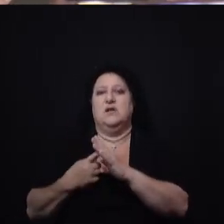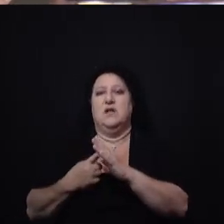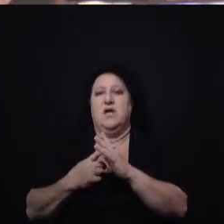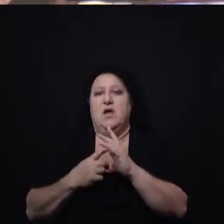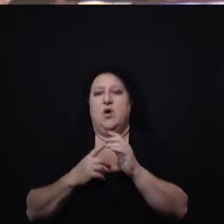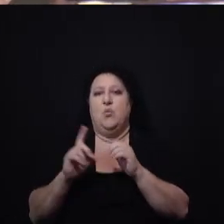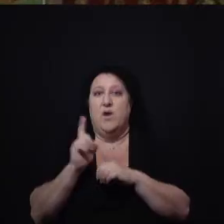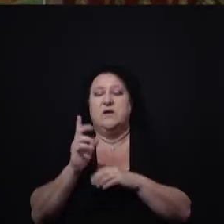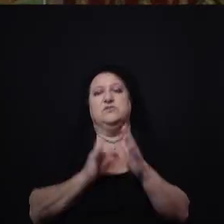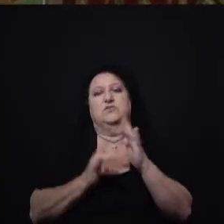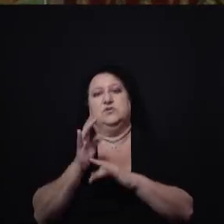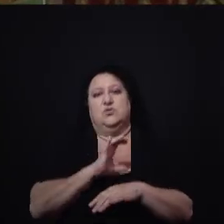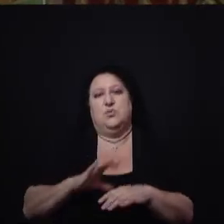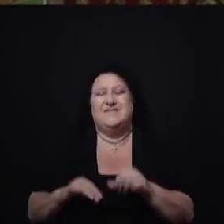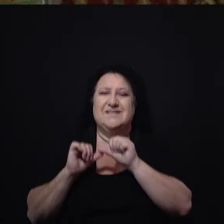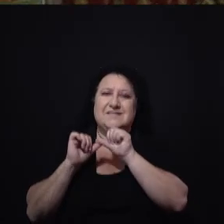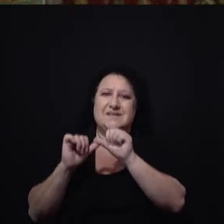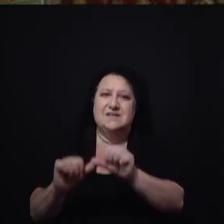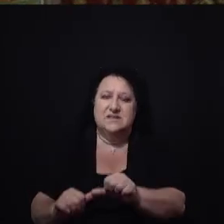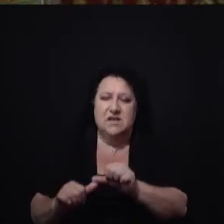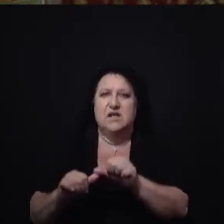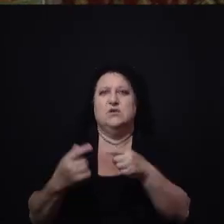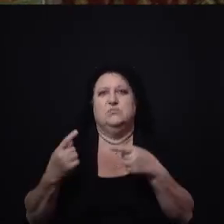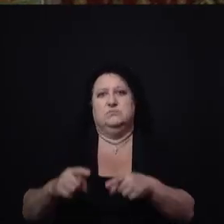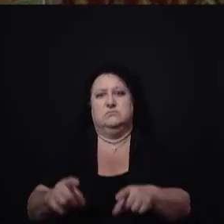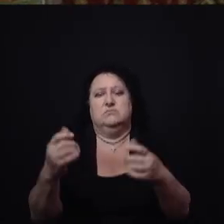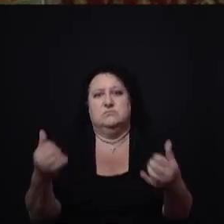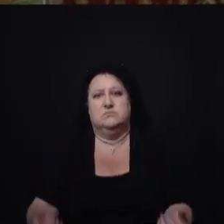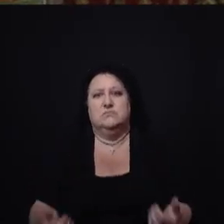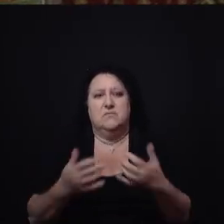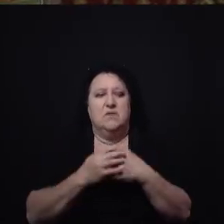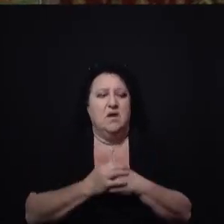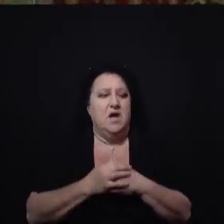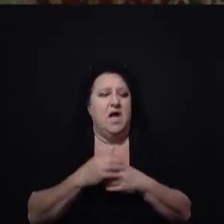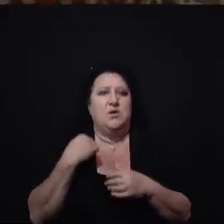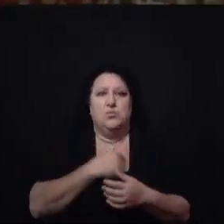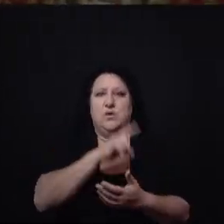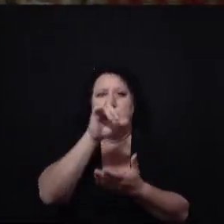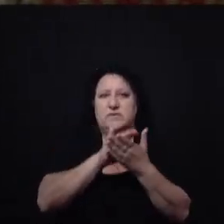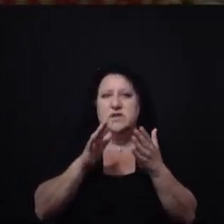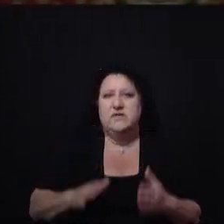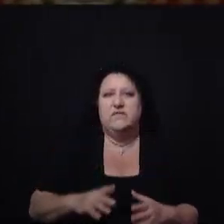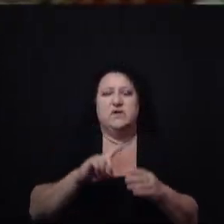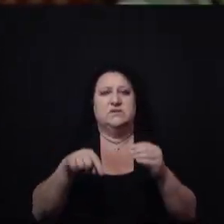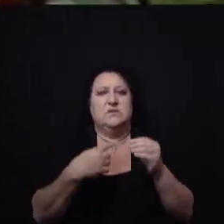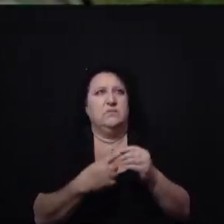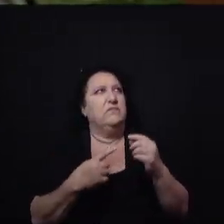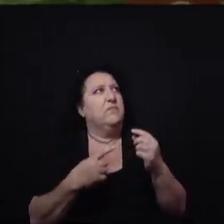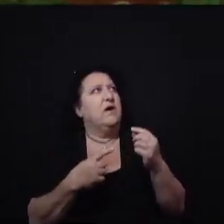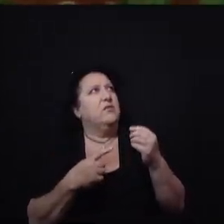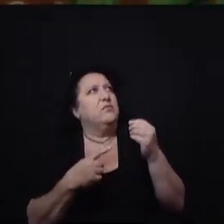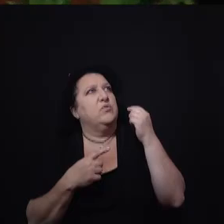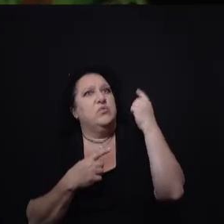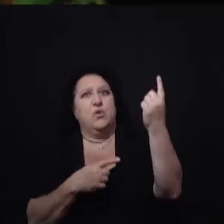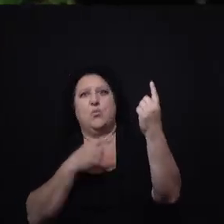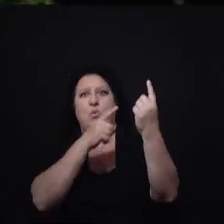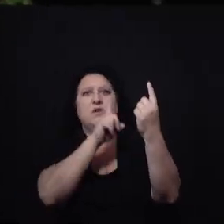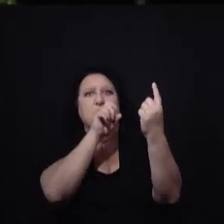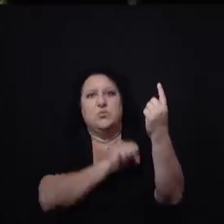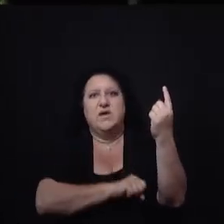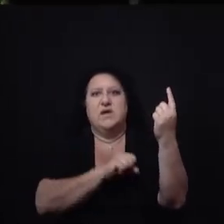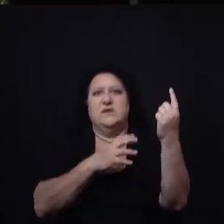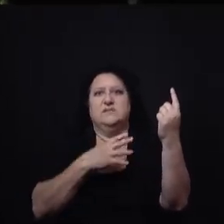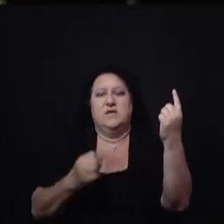right now. And the fact that you and I are believers in the one who was, the one who is, and the one who is yet to come, that